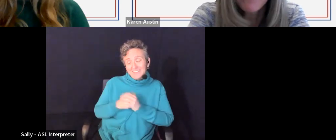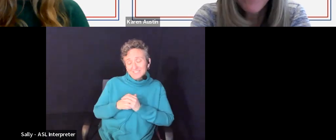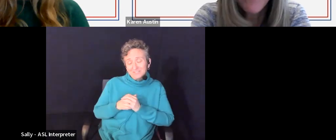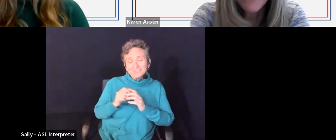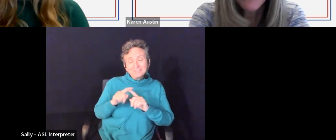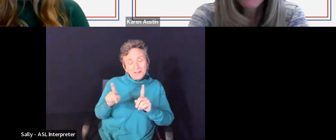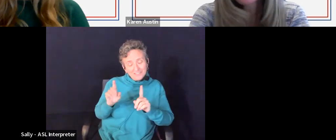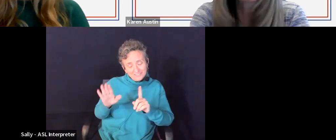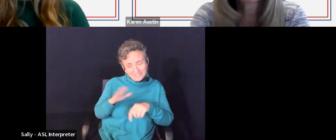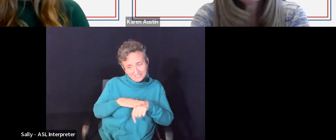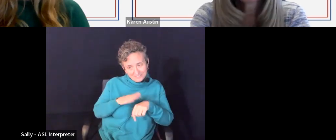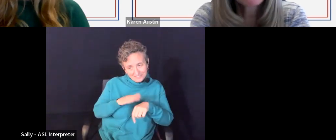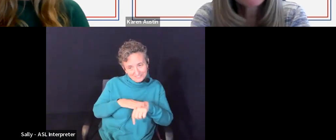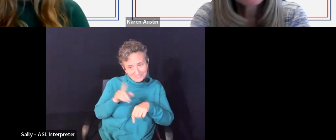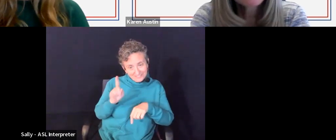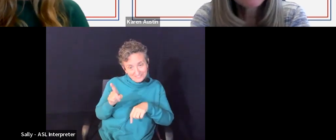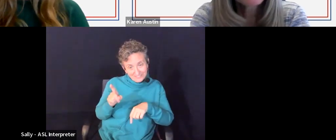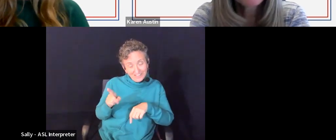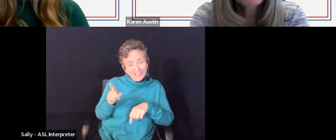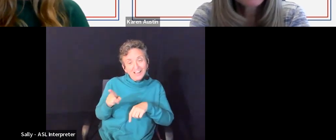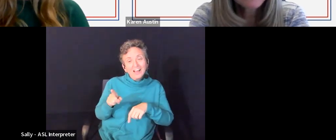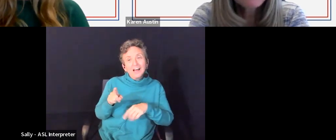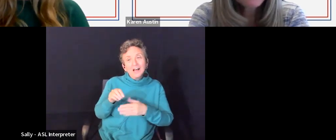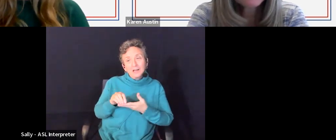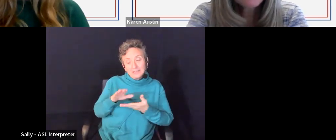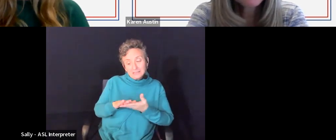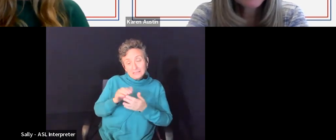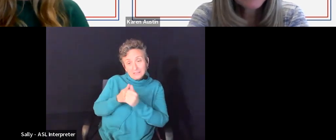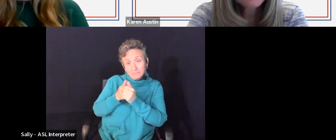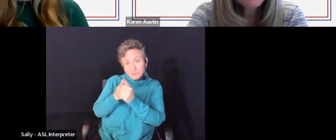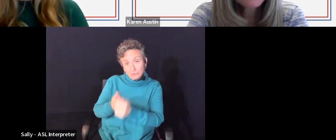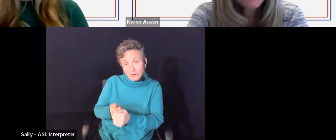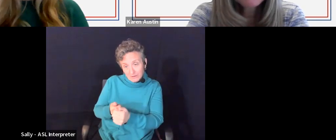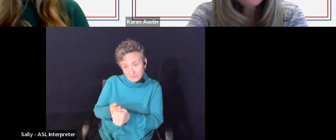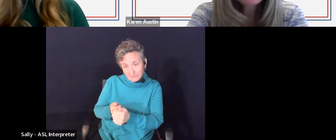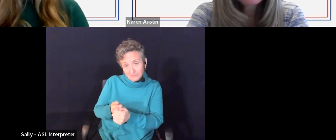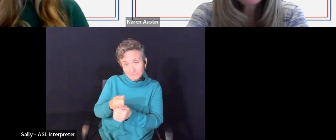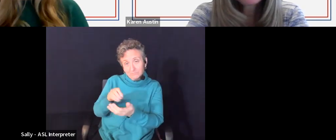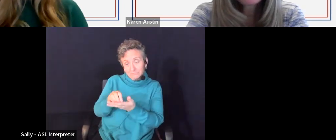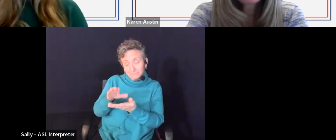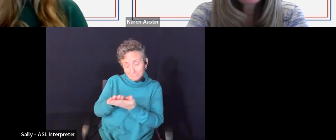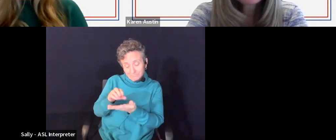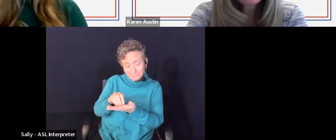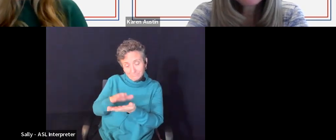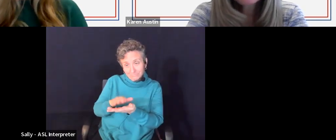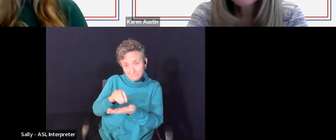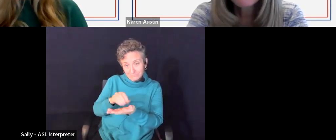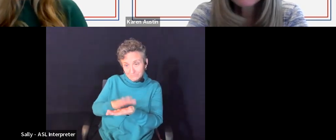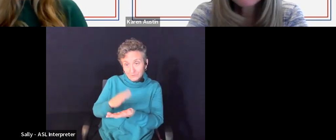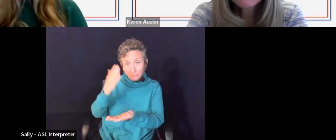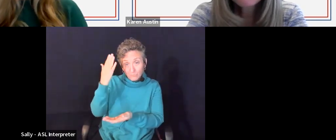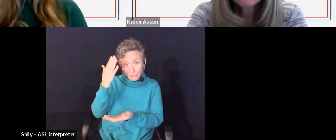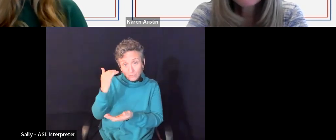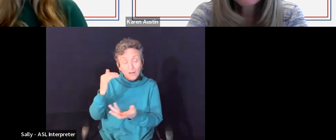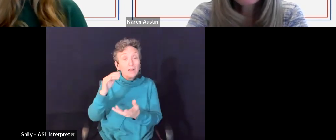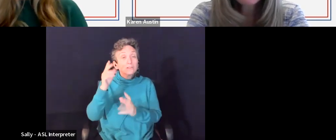then I'm going to caution you to say you definitely need to keep that documentation because you could, if you got